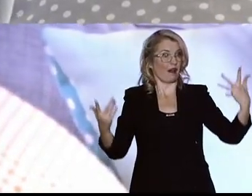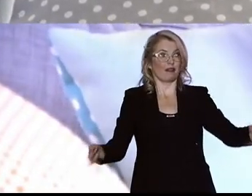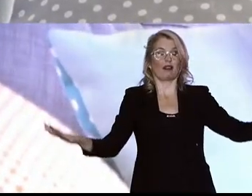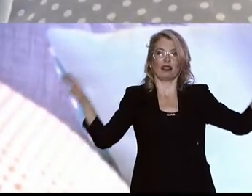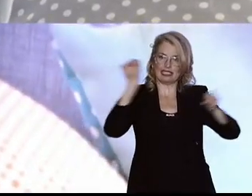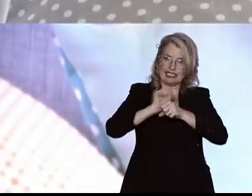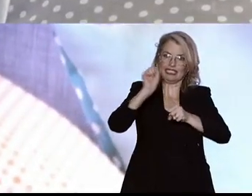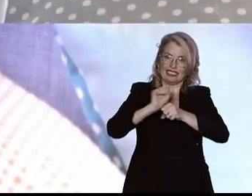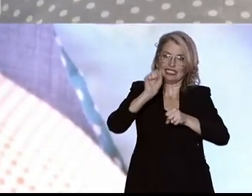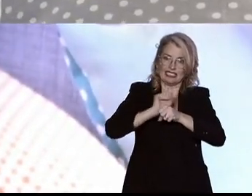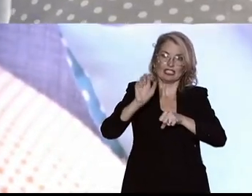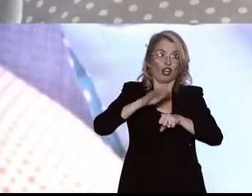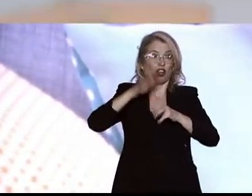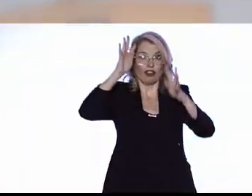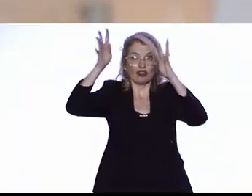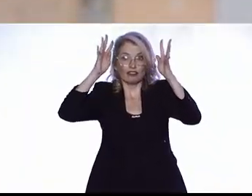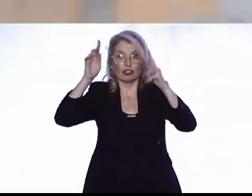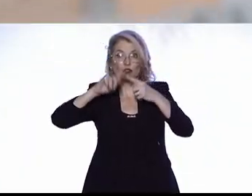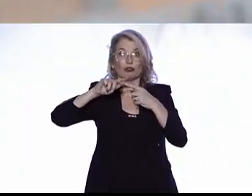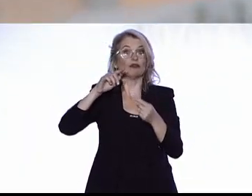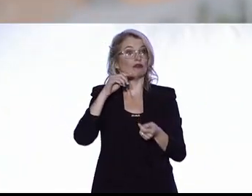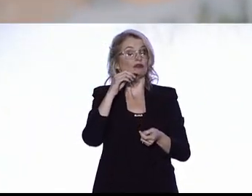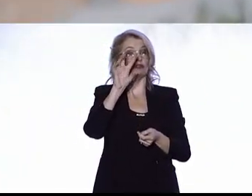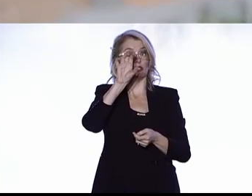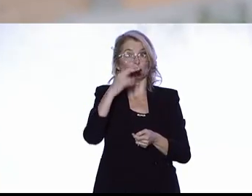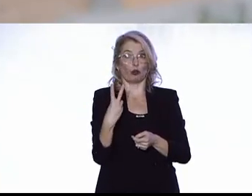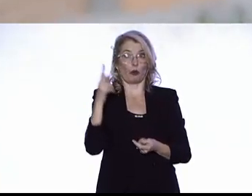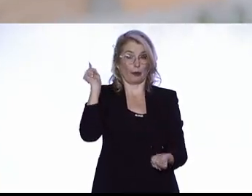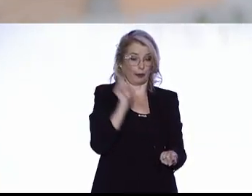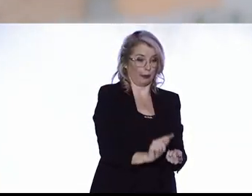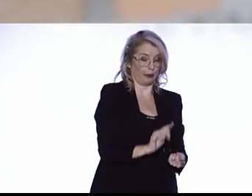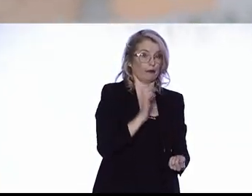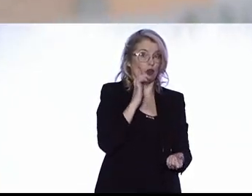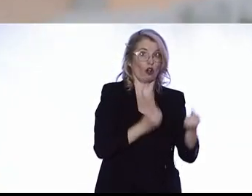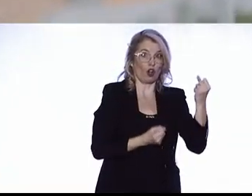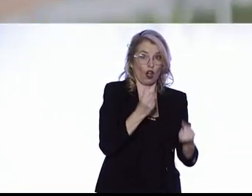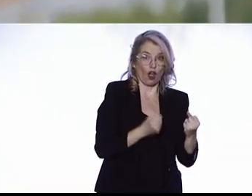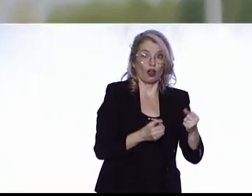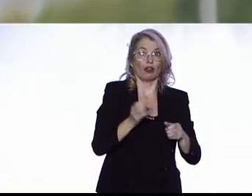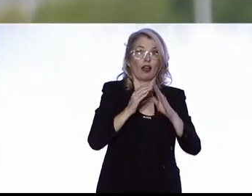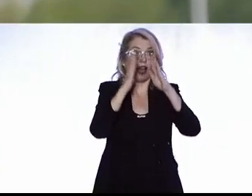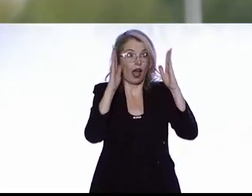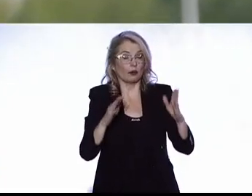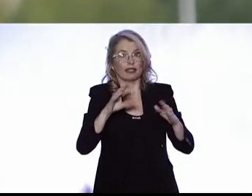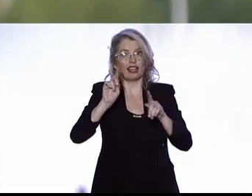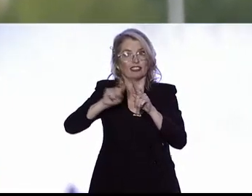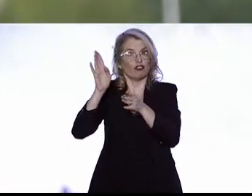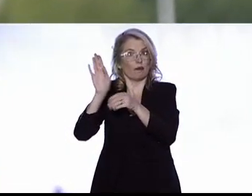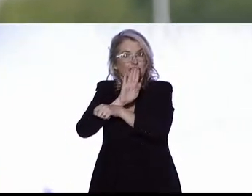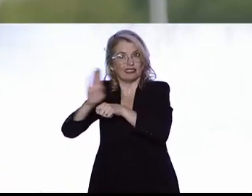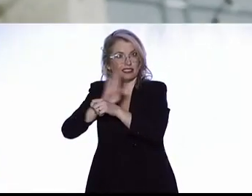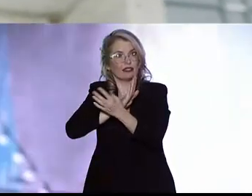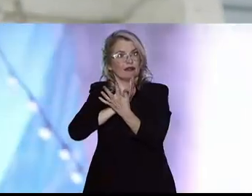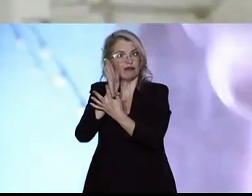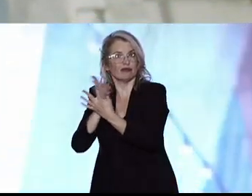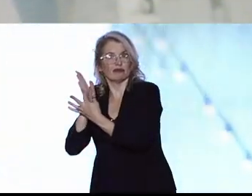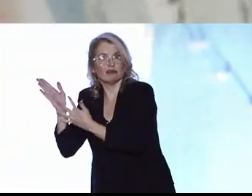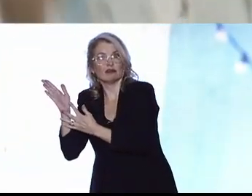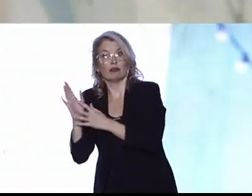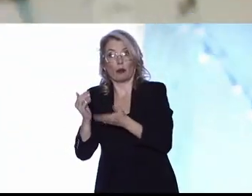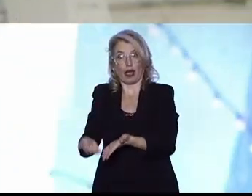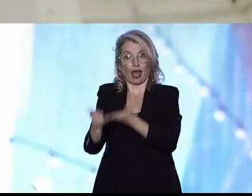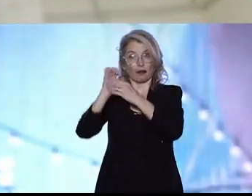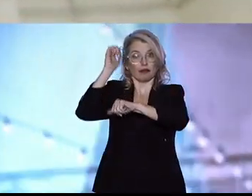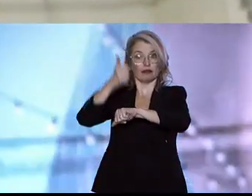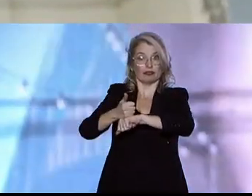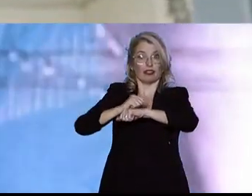hard at work on innovations to reduce the footprints of our vehicles, homes, and industries, and to help